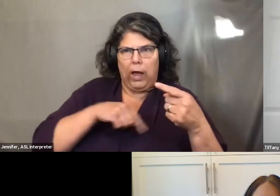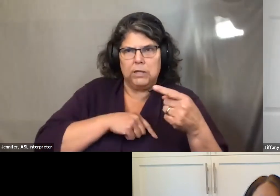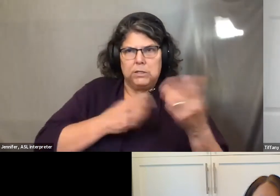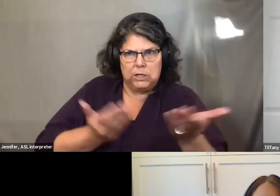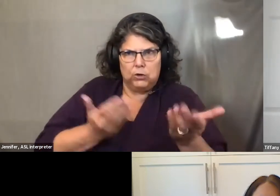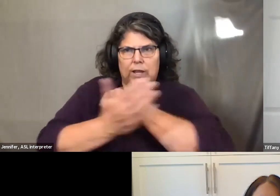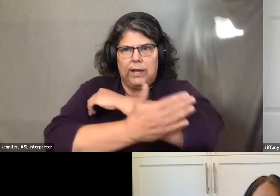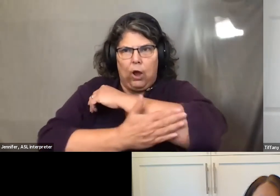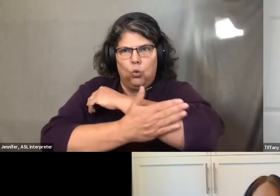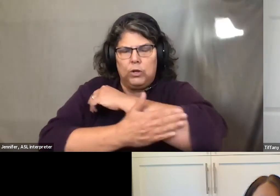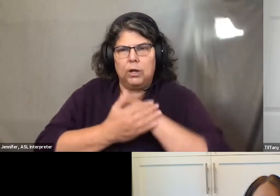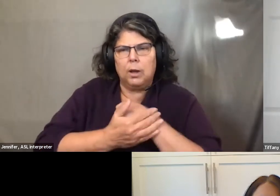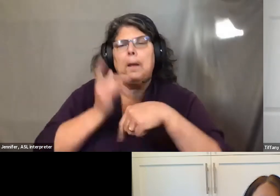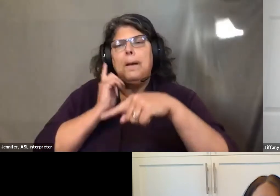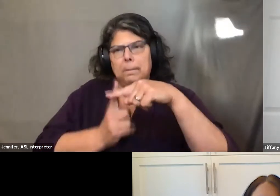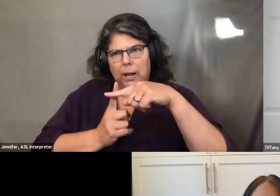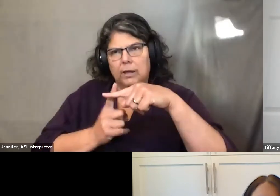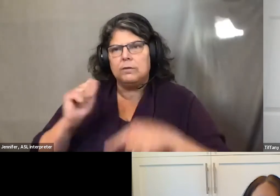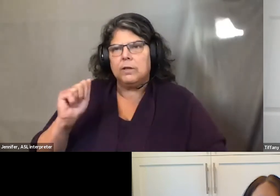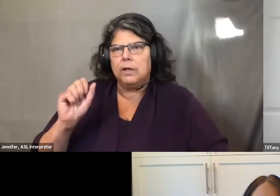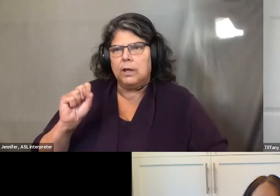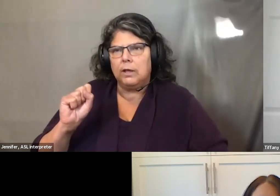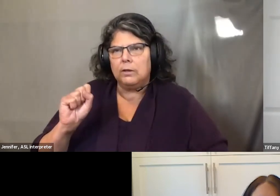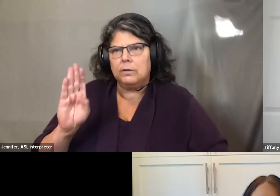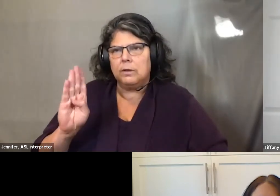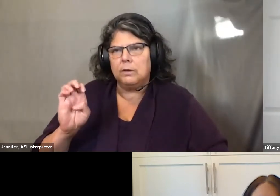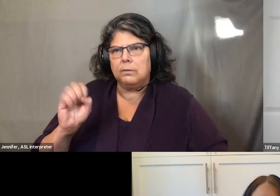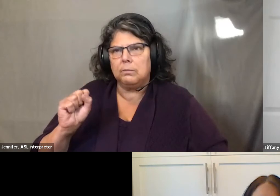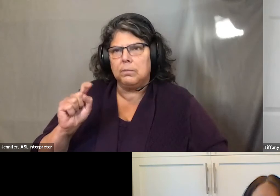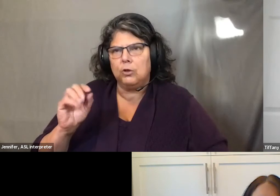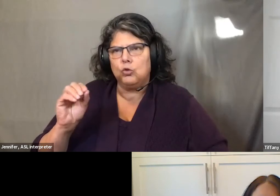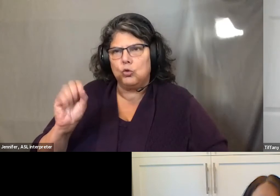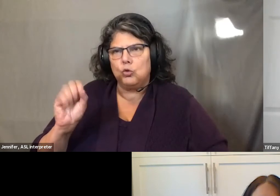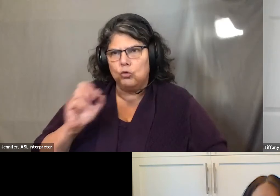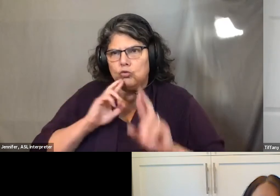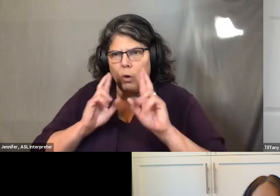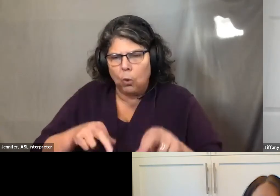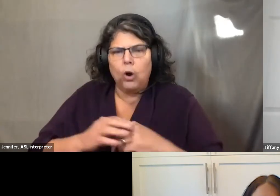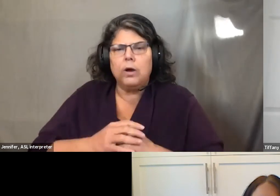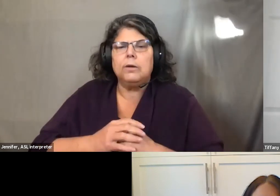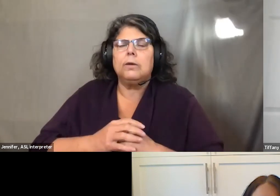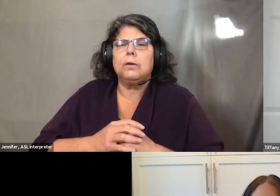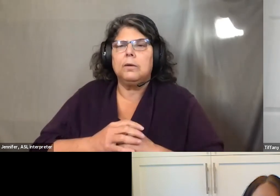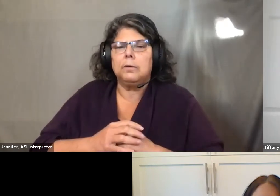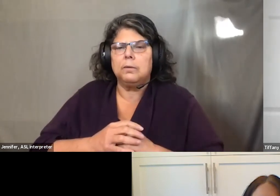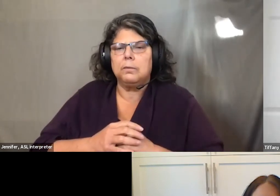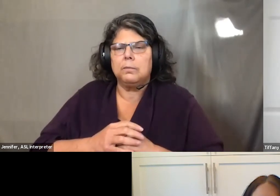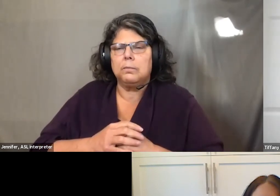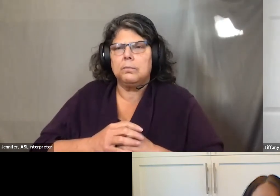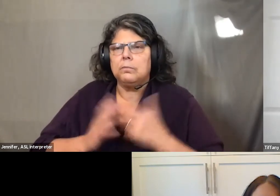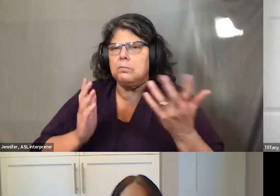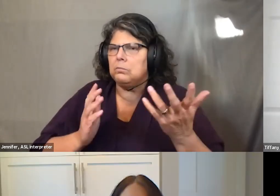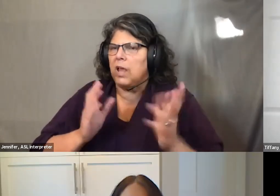the asbestos report, all the disposal receipts, and the